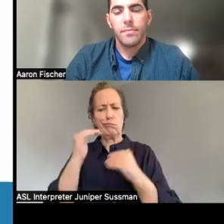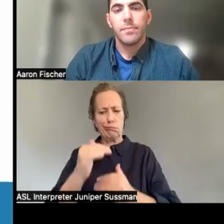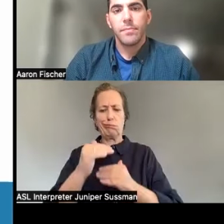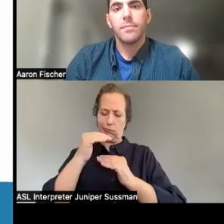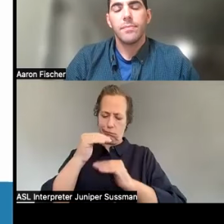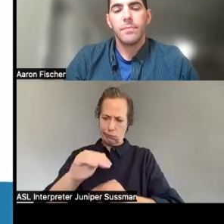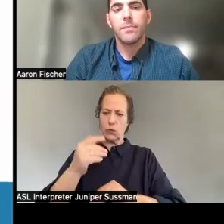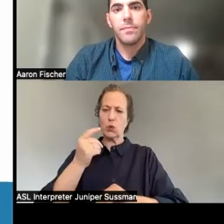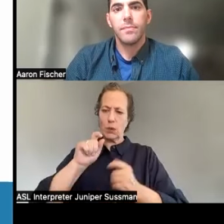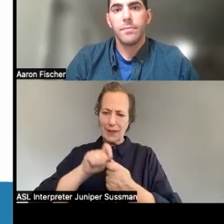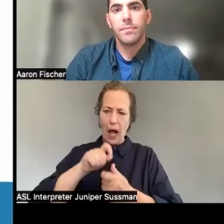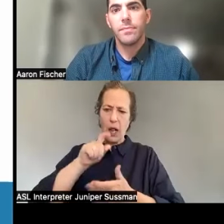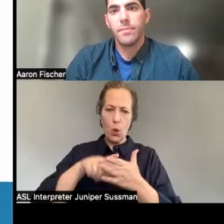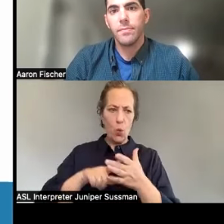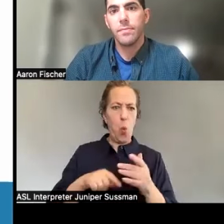needed.